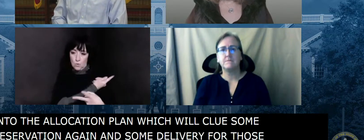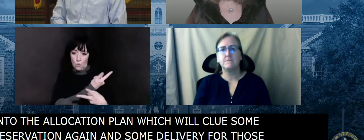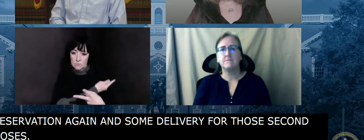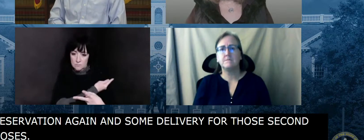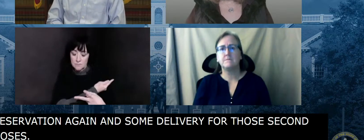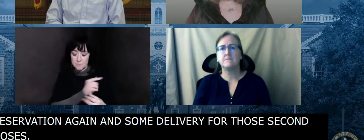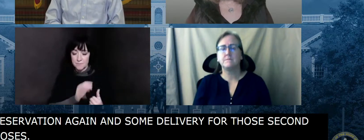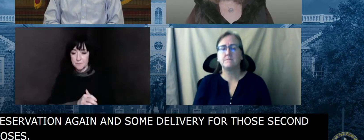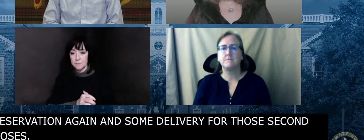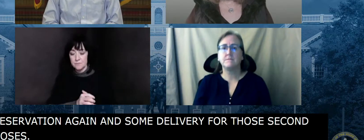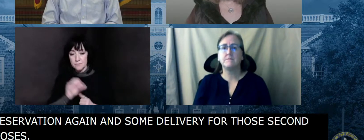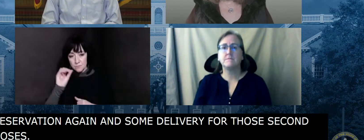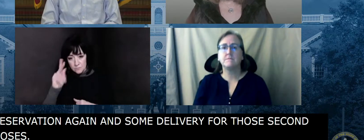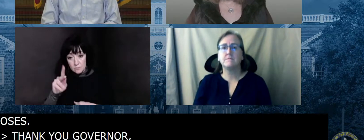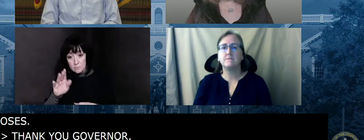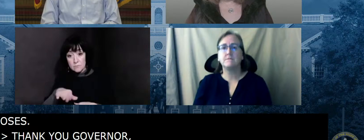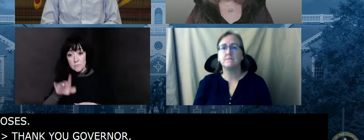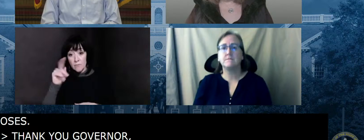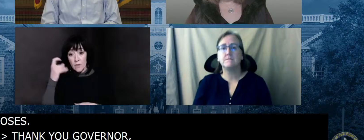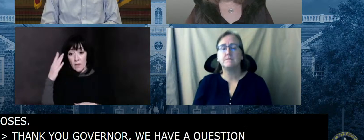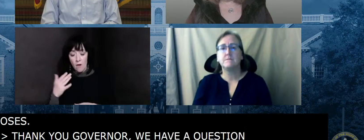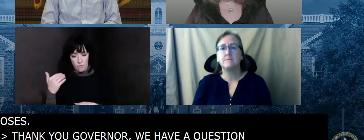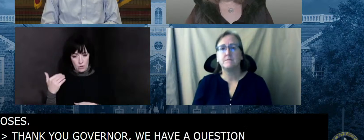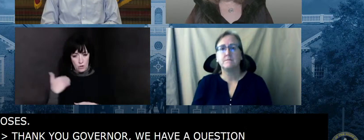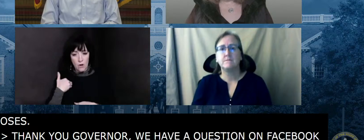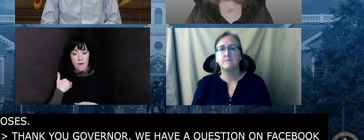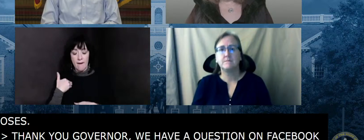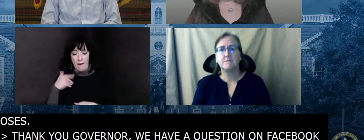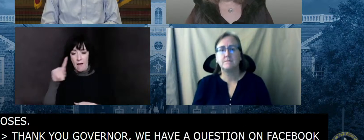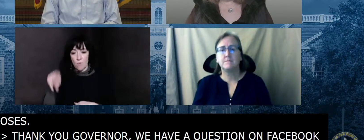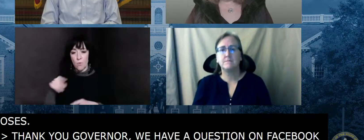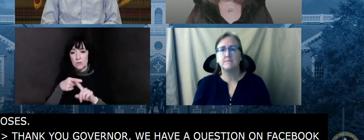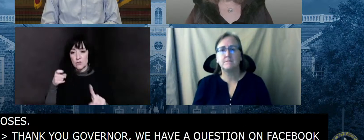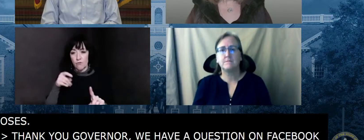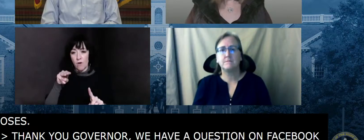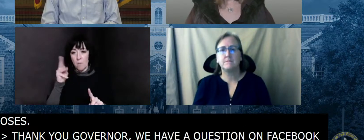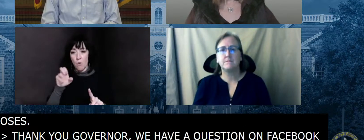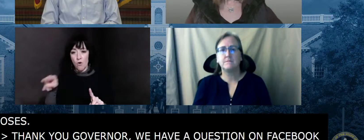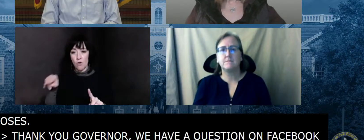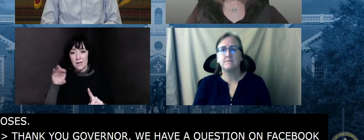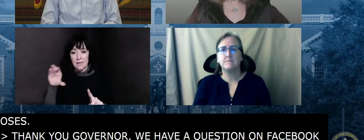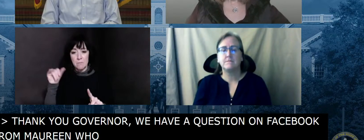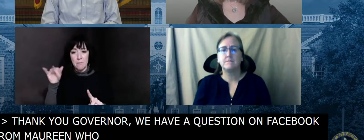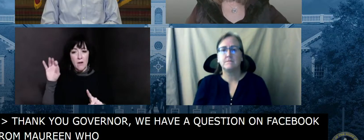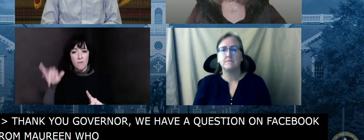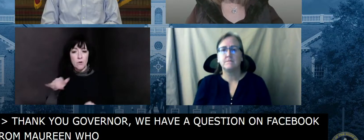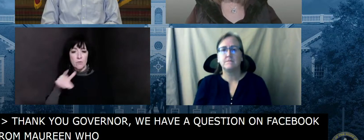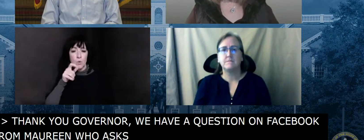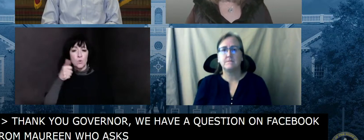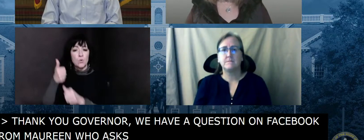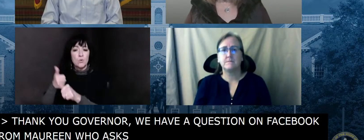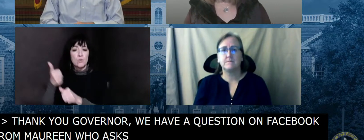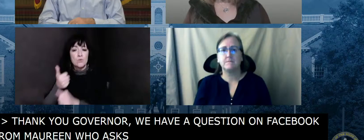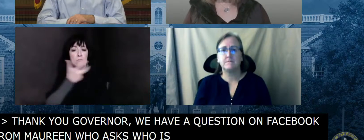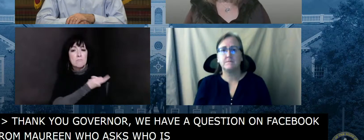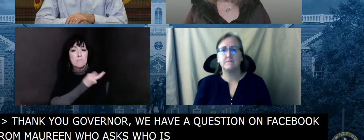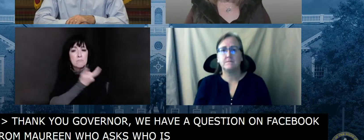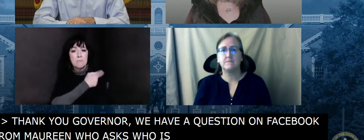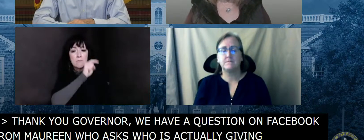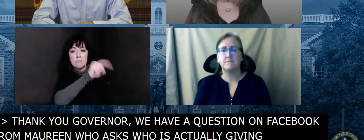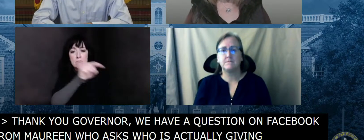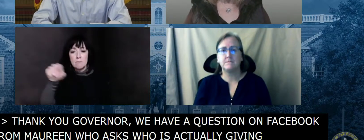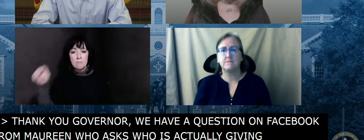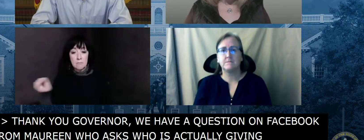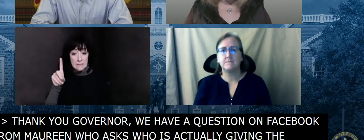We have a question on Facebook from Maureen McCaffrey, who asks, who is actually giving the shot at these vaccination events at the